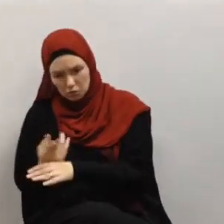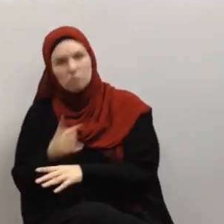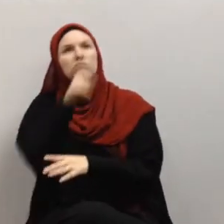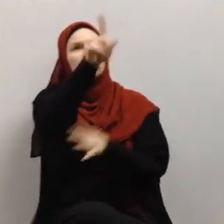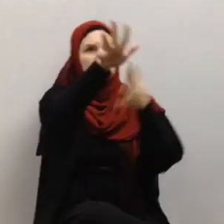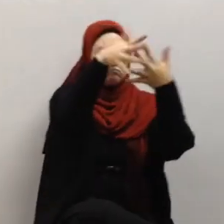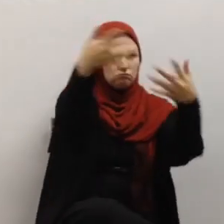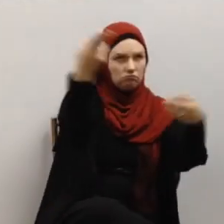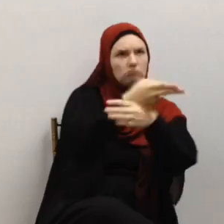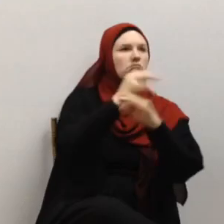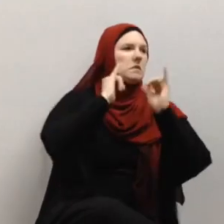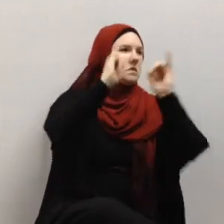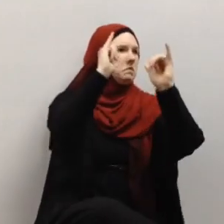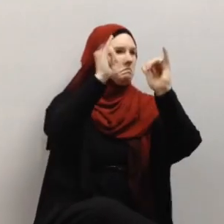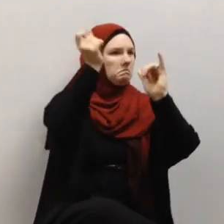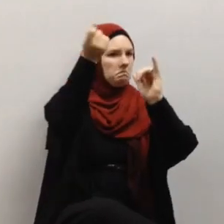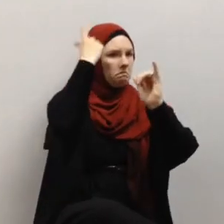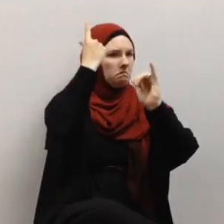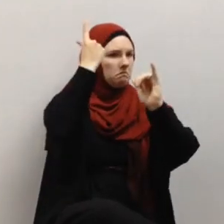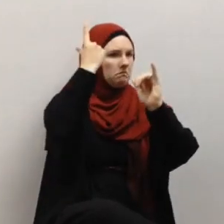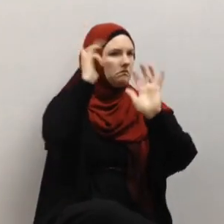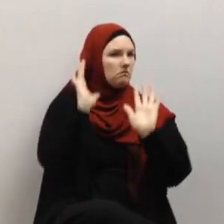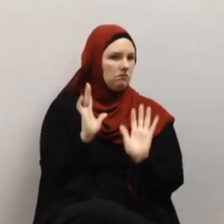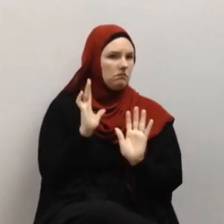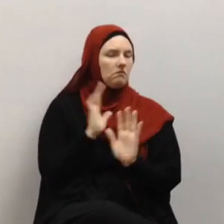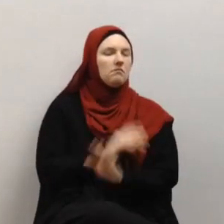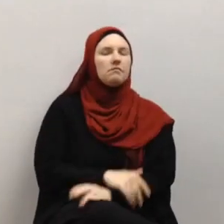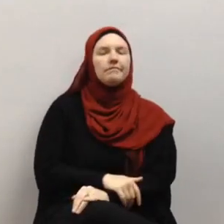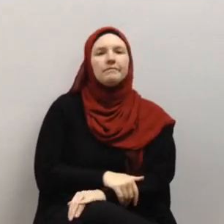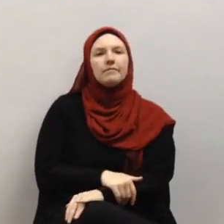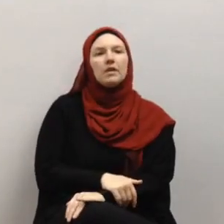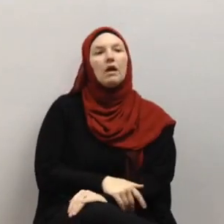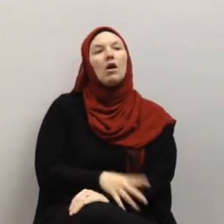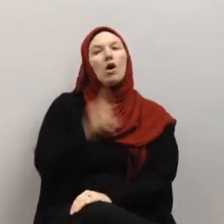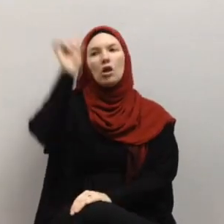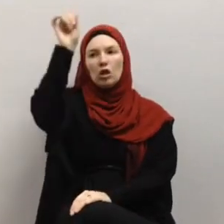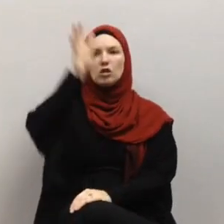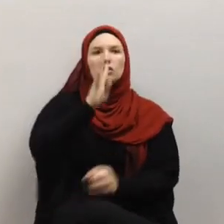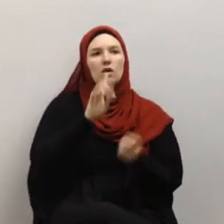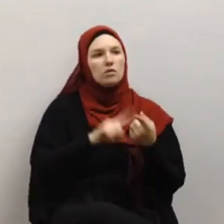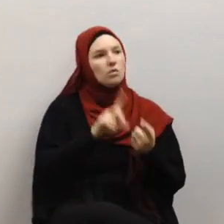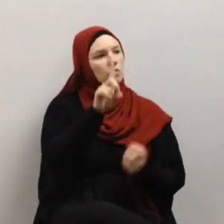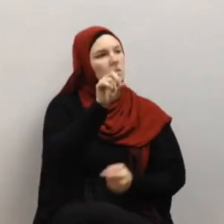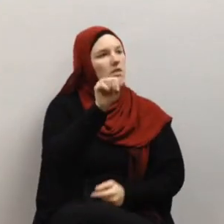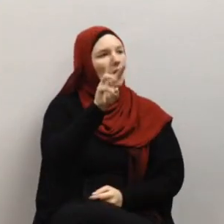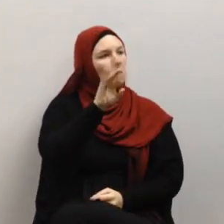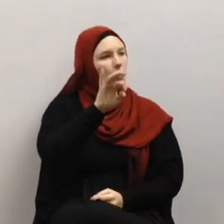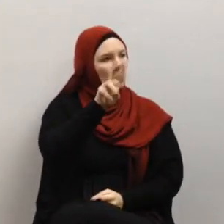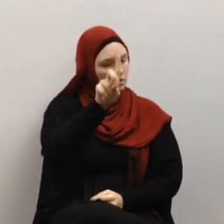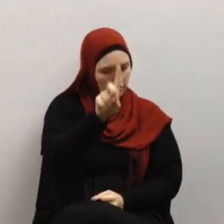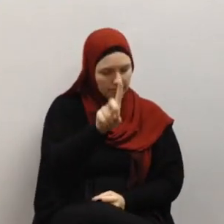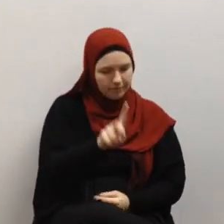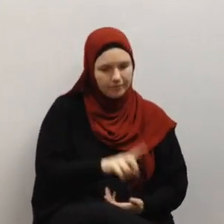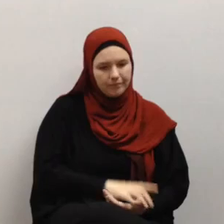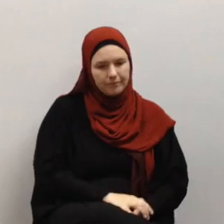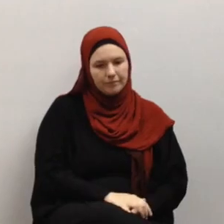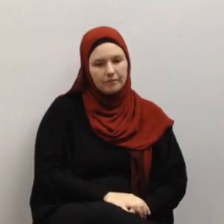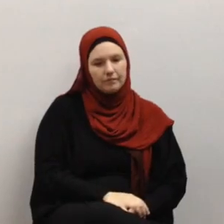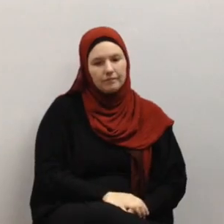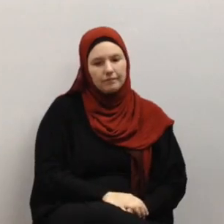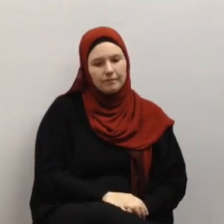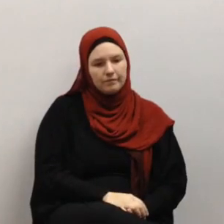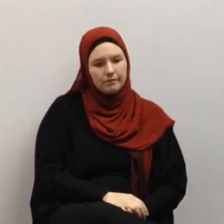Then Allah talks to Dawood in Surah Sa'd. Allah talks to Dawood, O